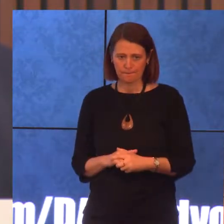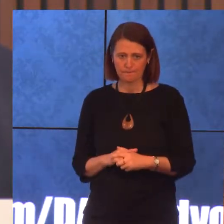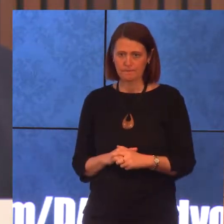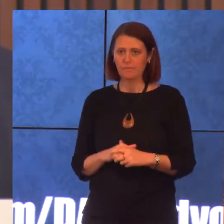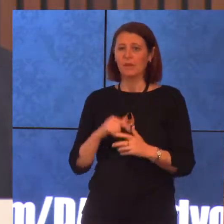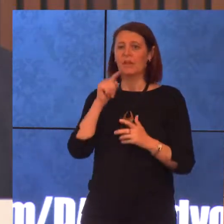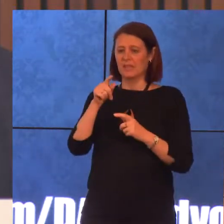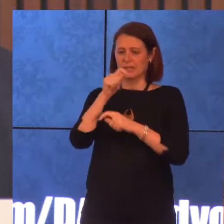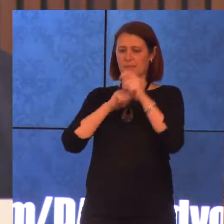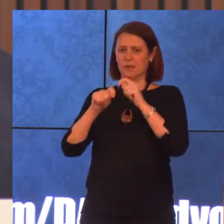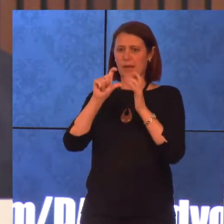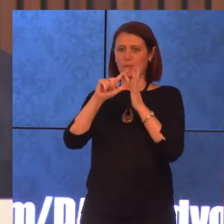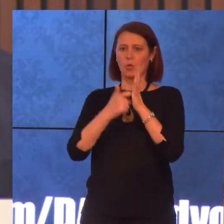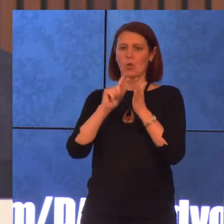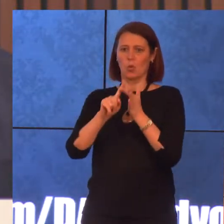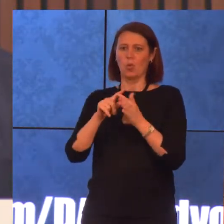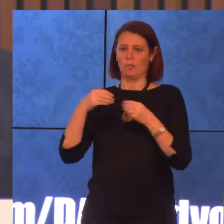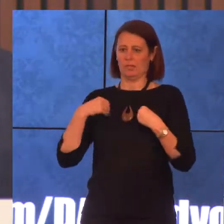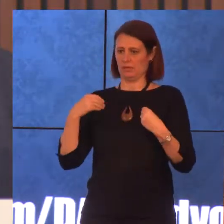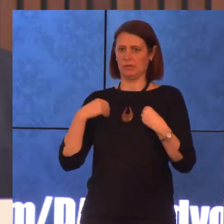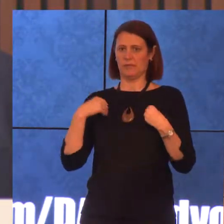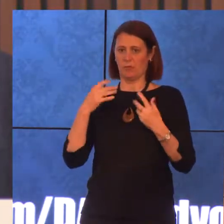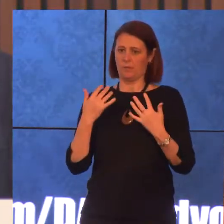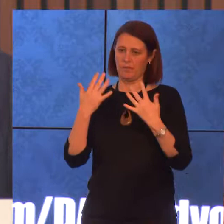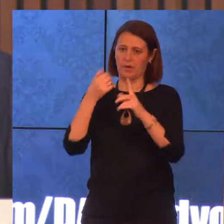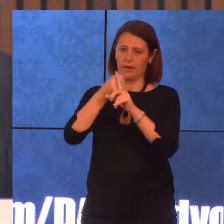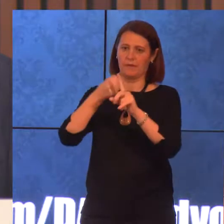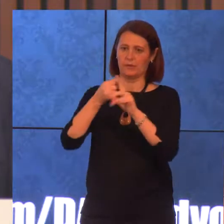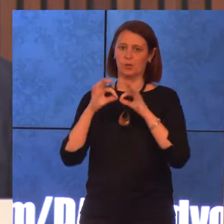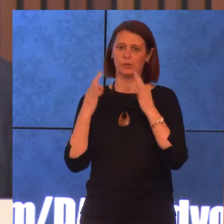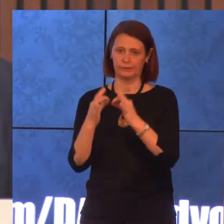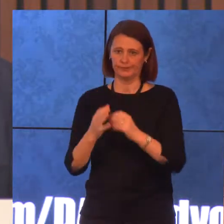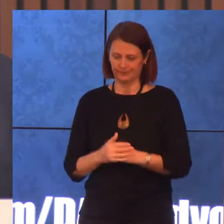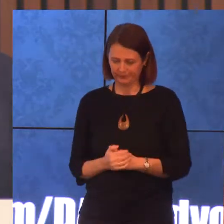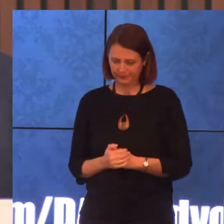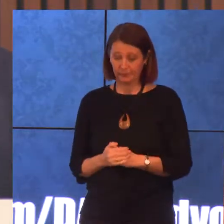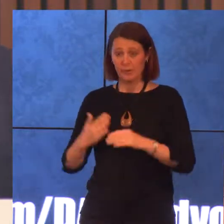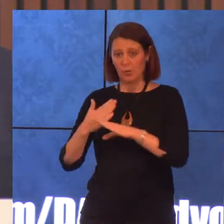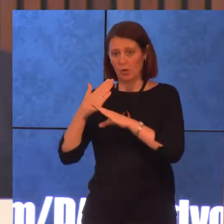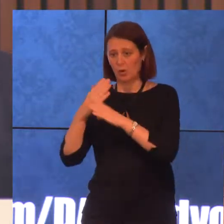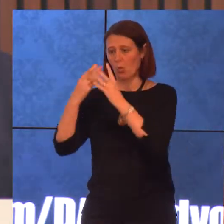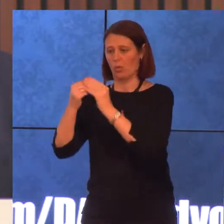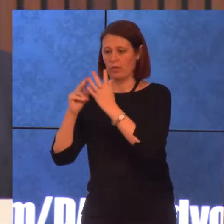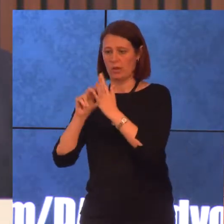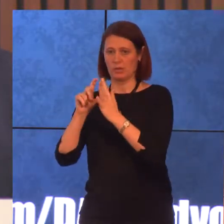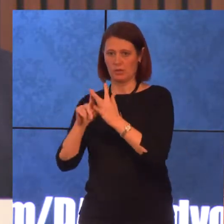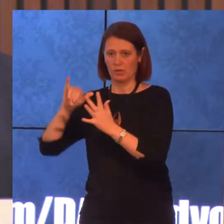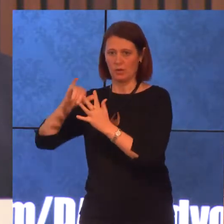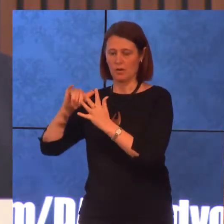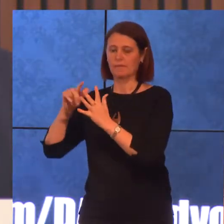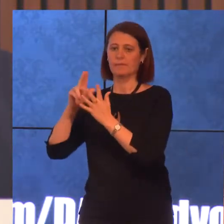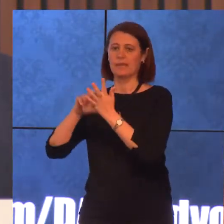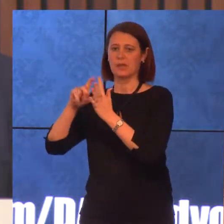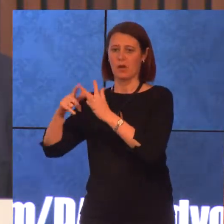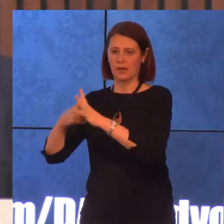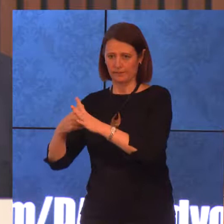has become core business for many advocacy organisations. By working with the National Disability Insurance Agency has not